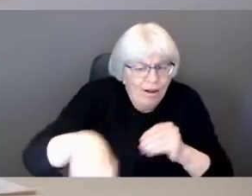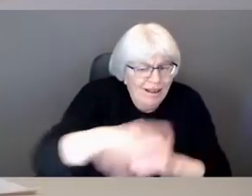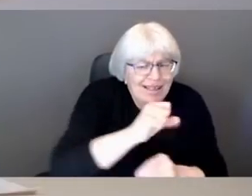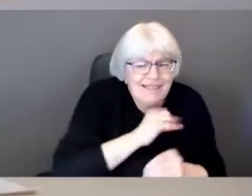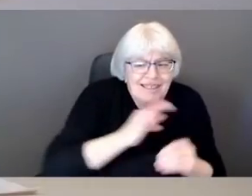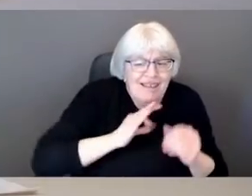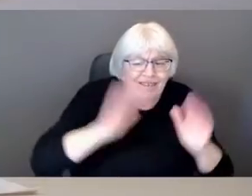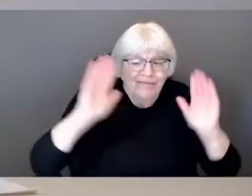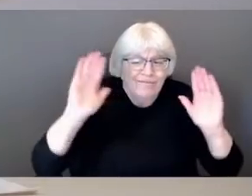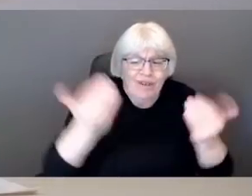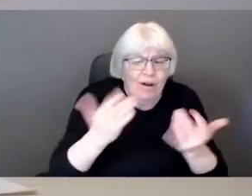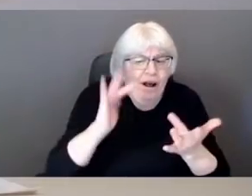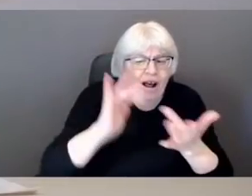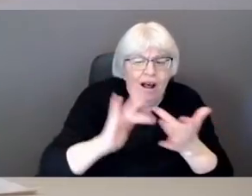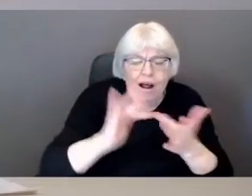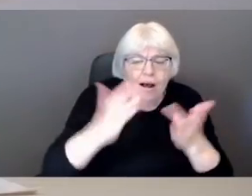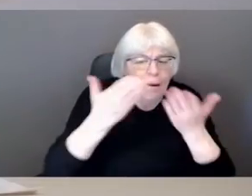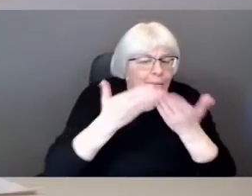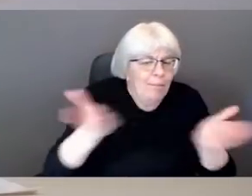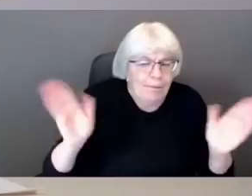earlier on, and